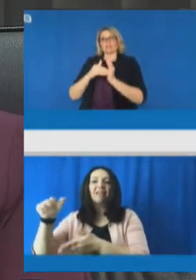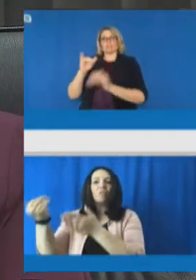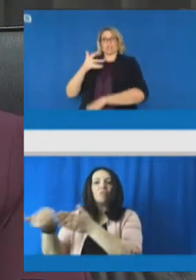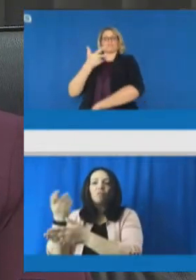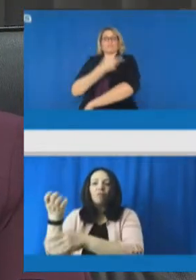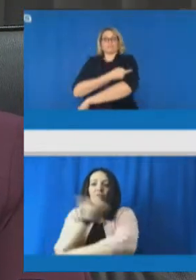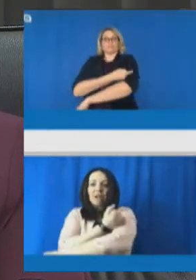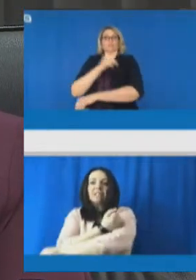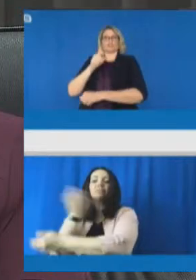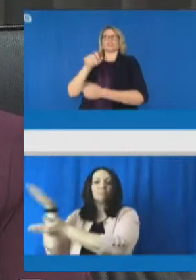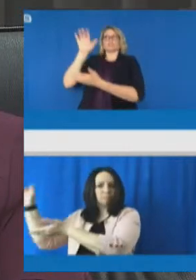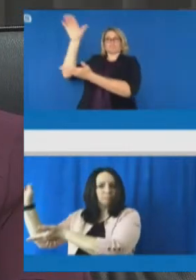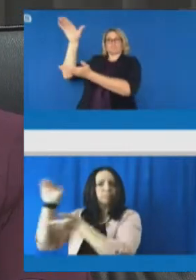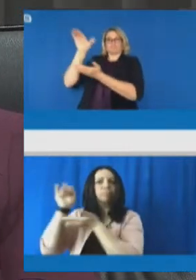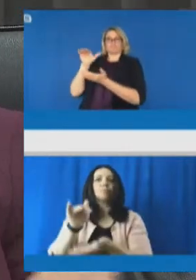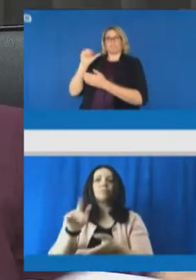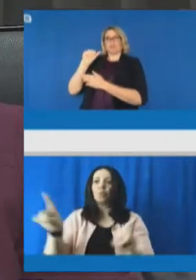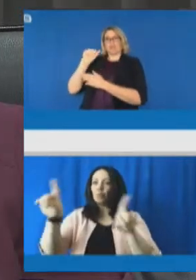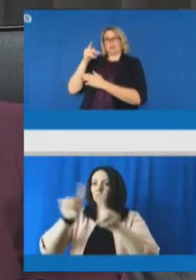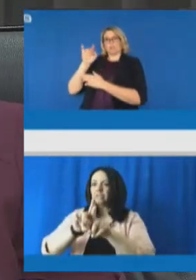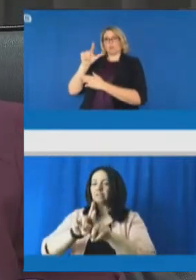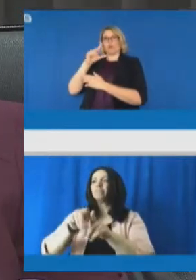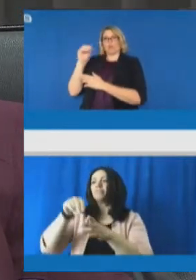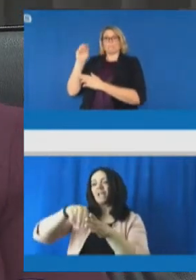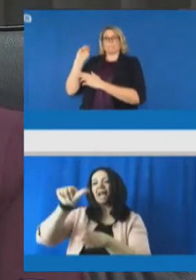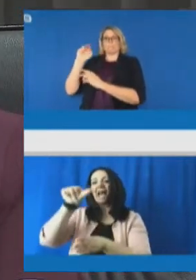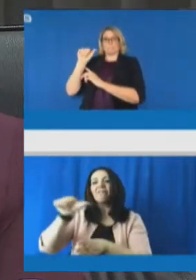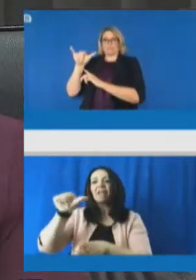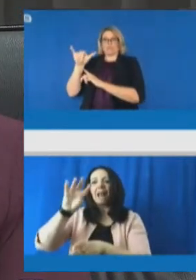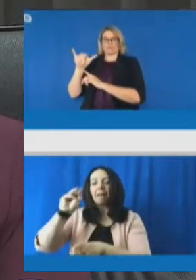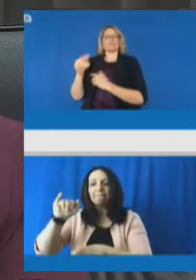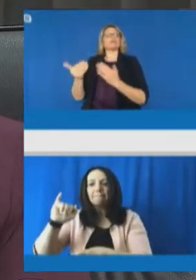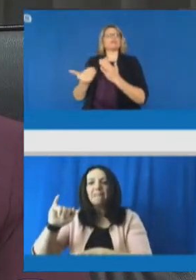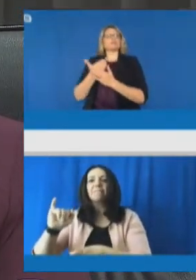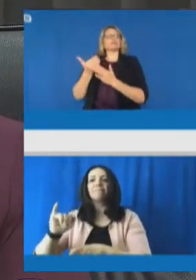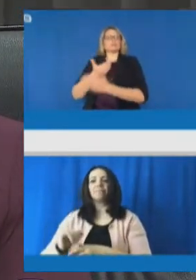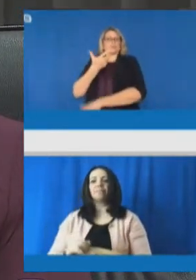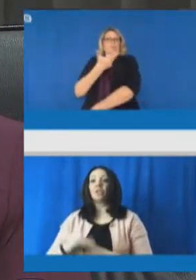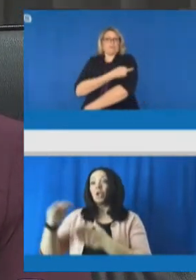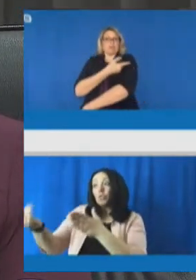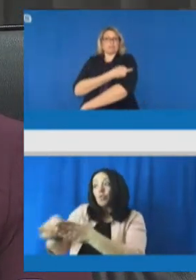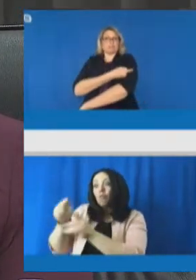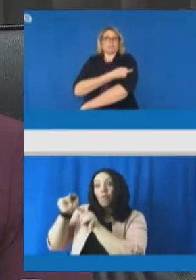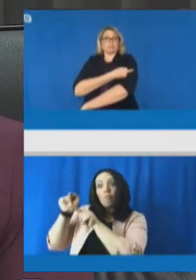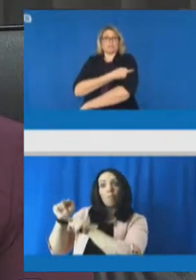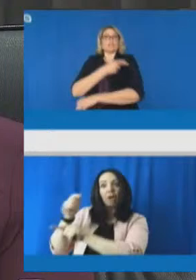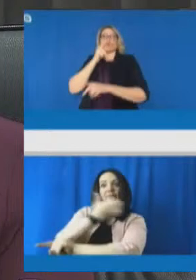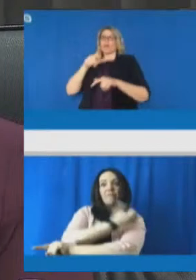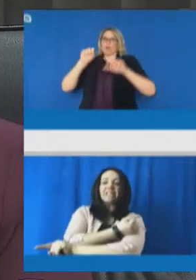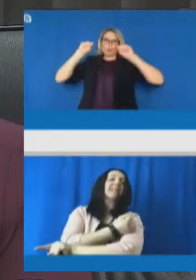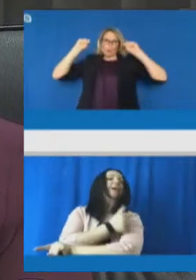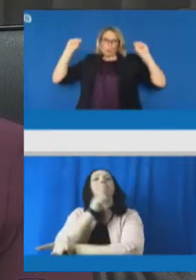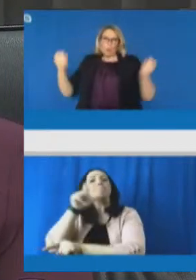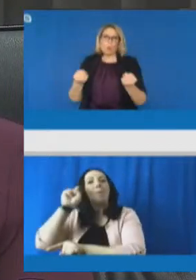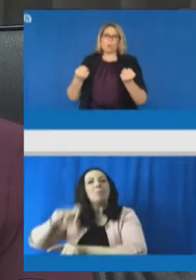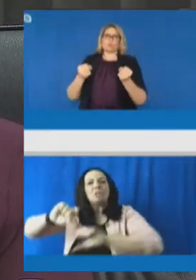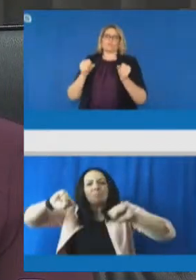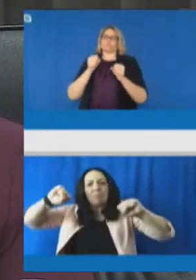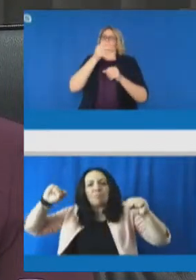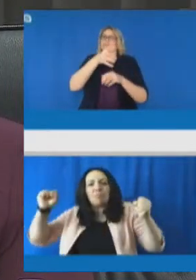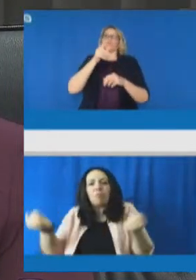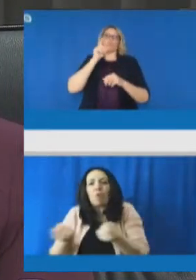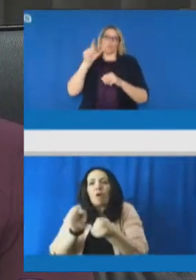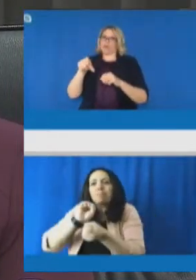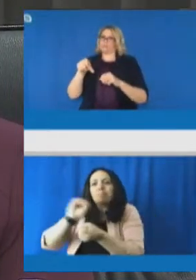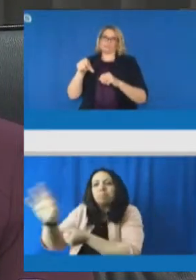as to others providing frontline services to the public. It will also be used to vaccinate extramural program clients under the age of